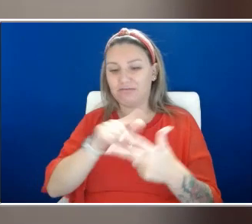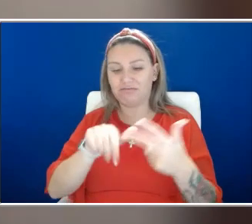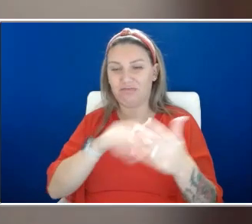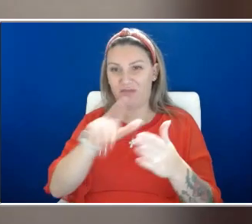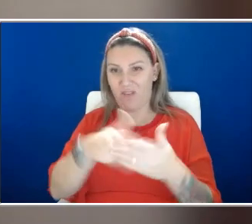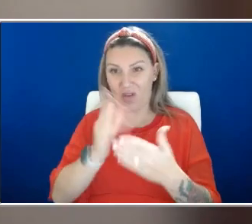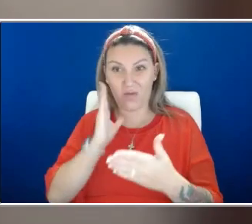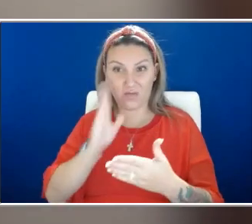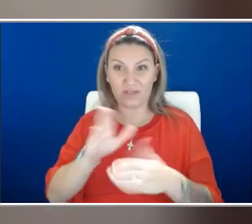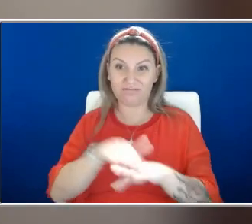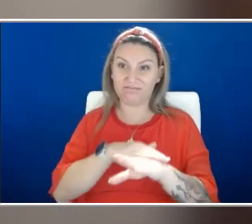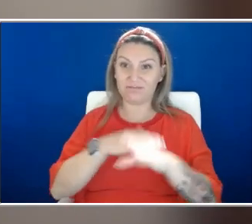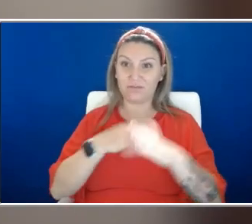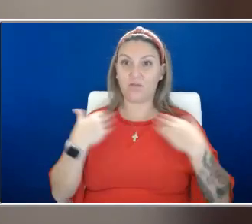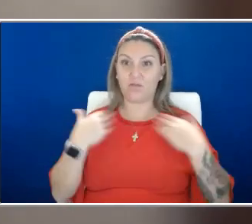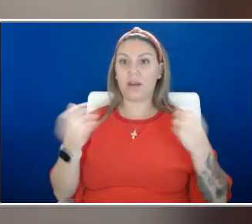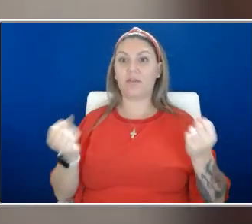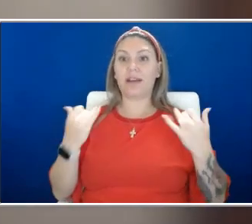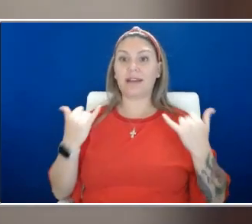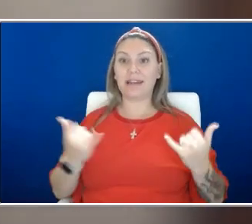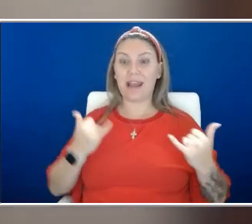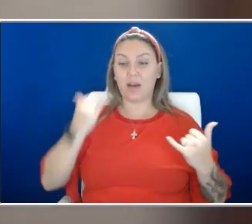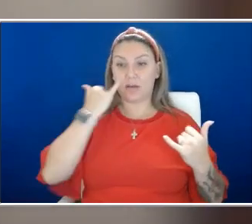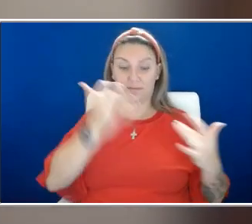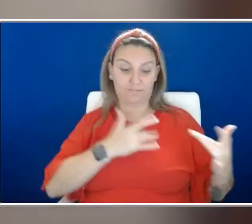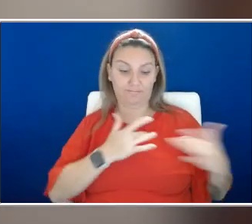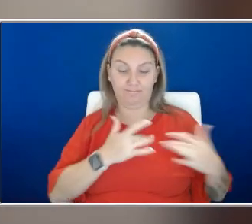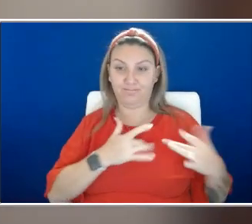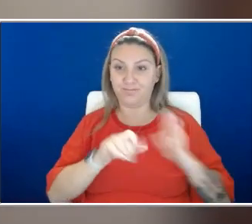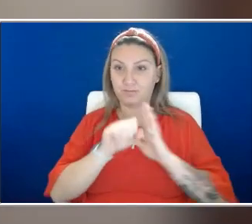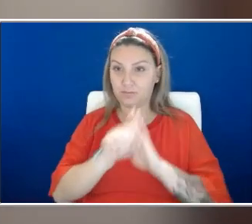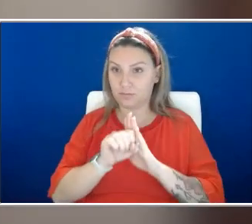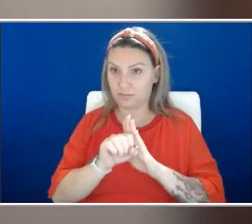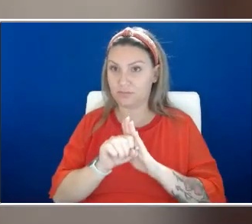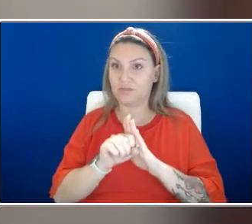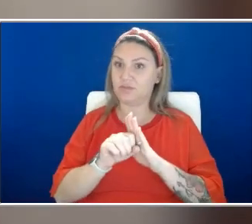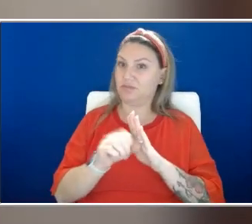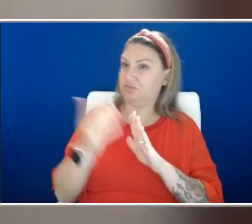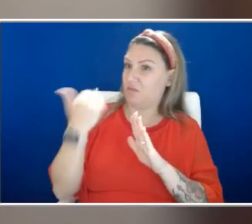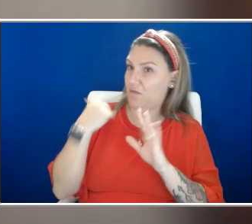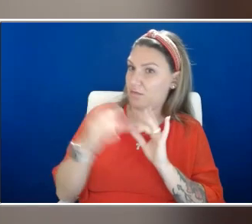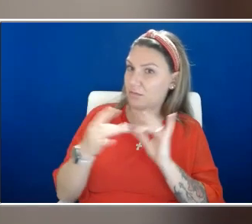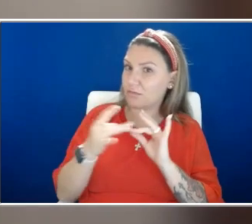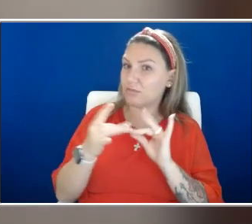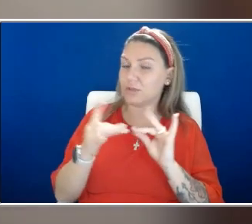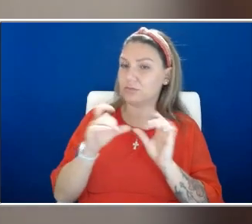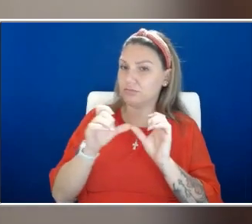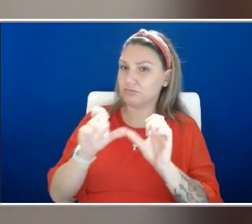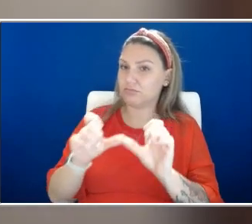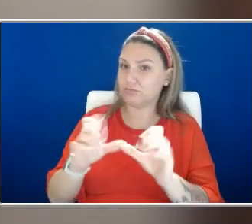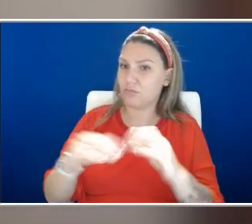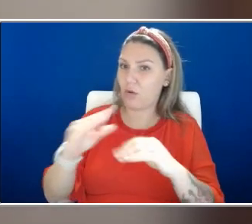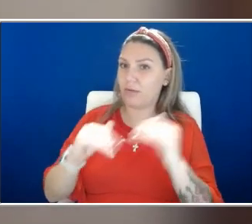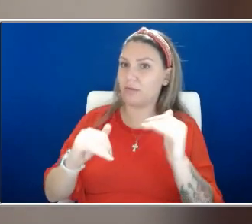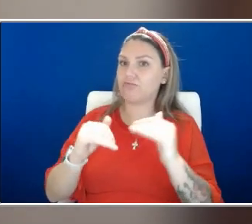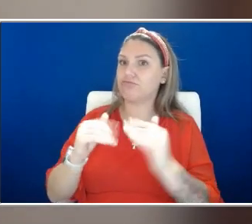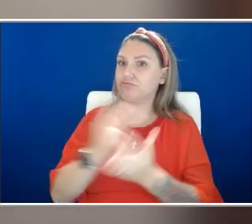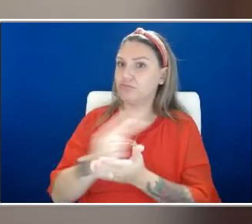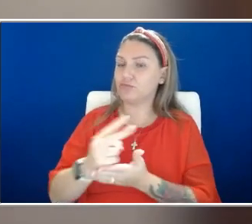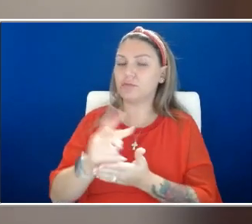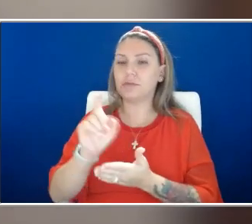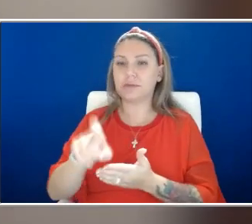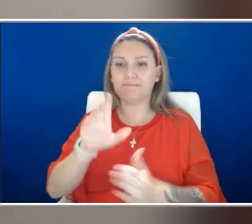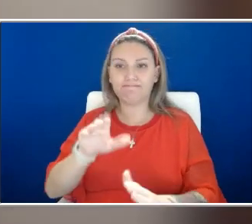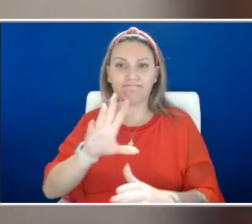your recovery. Now, if you have those concerning symptoms that we talked about before, or your symptoms less than 2 weeks, that's when you want to engage someone